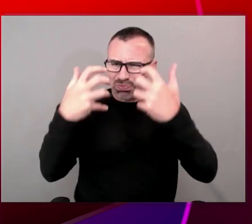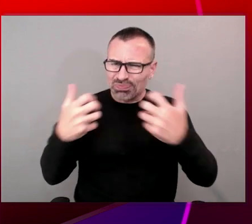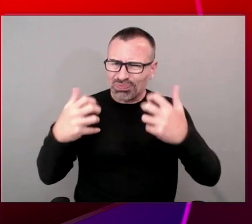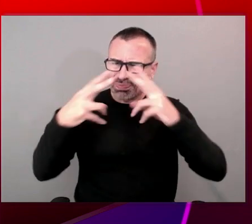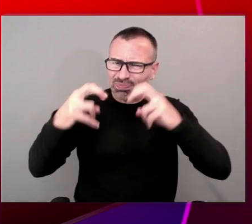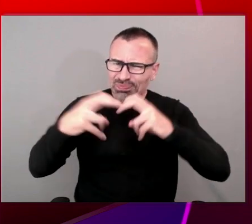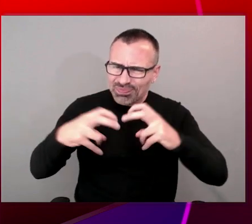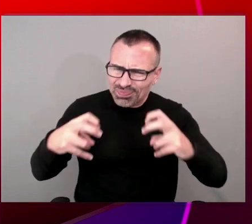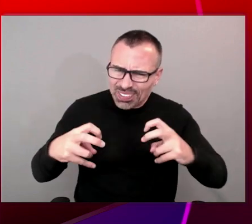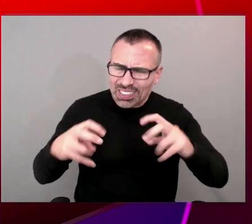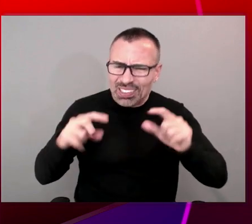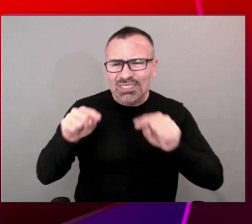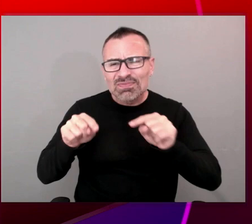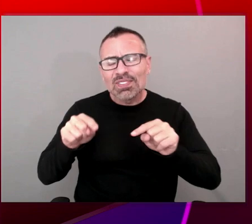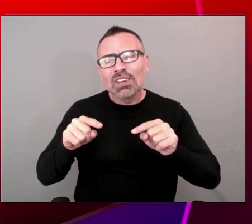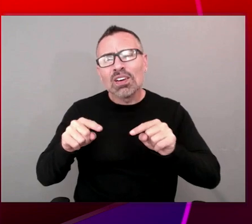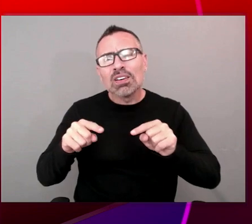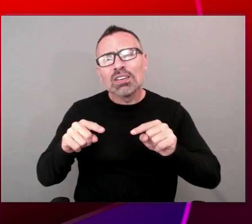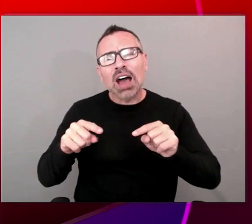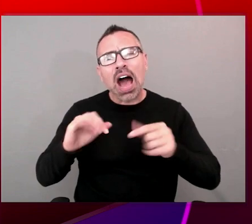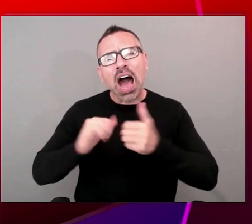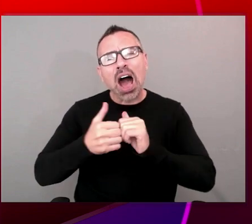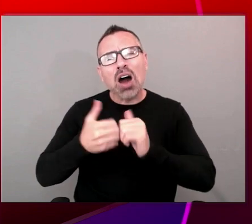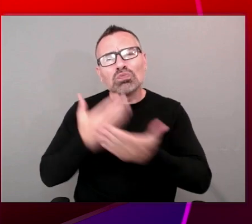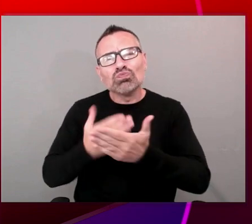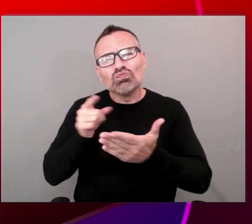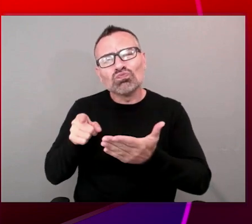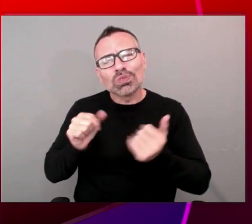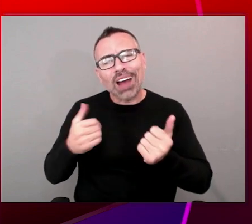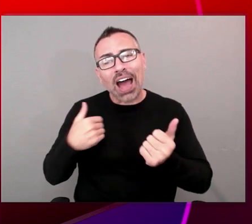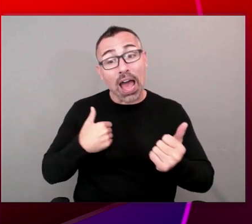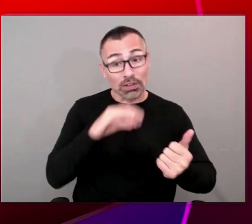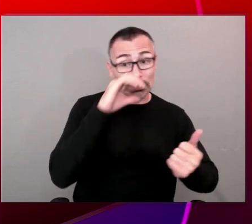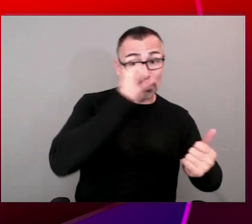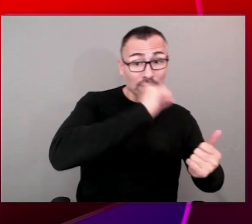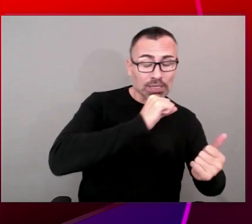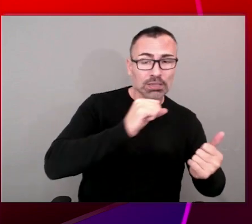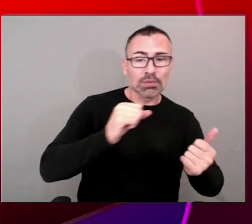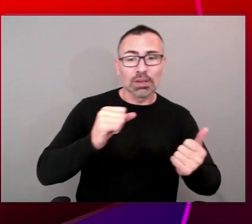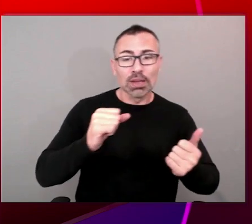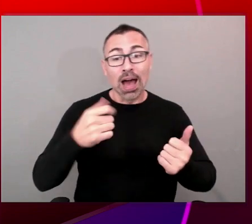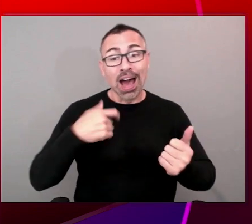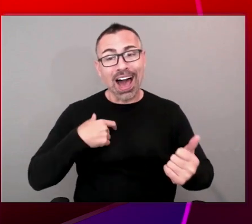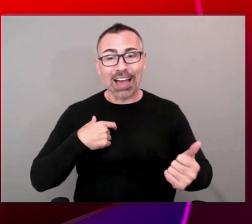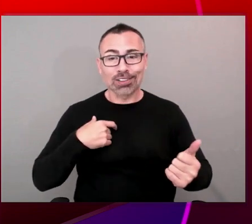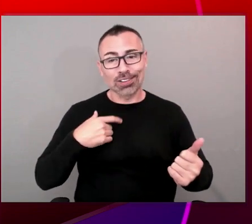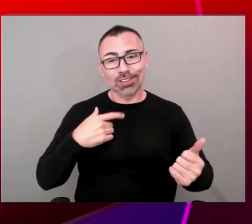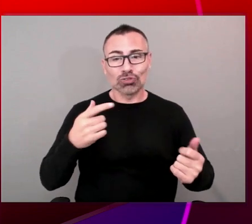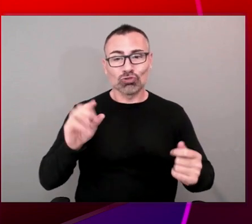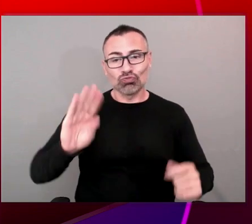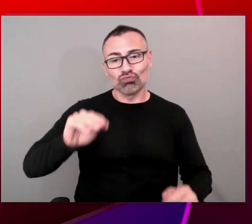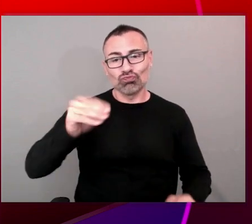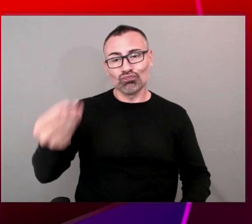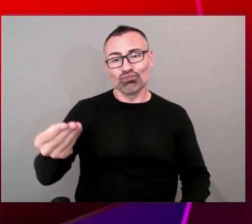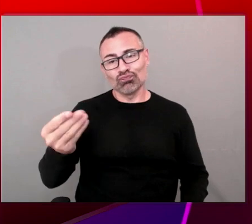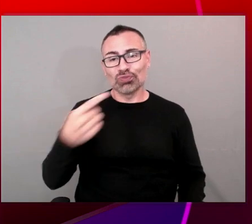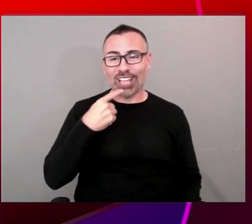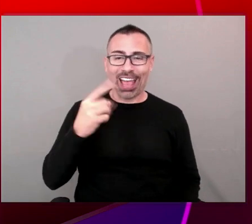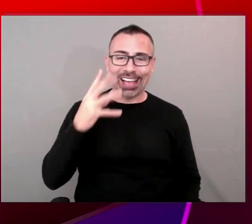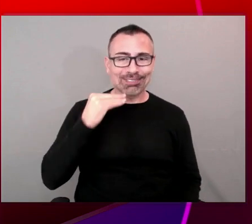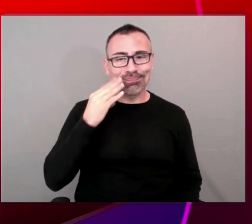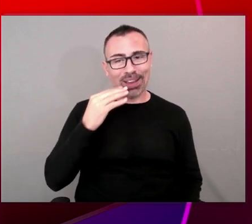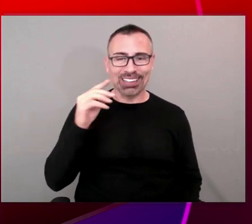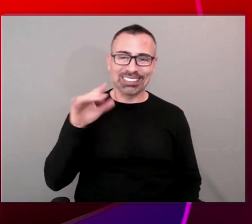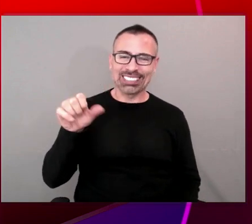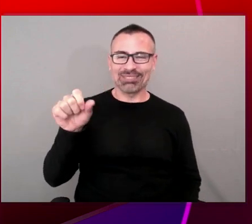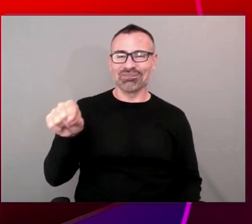out how can I prove this? Yes. I have a hypothesis. I could flip the flag and say experience-wise, yep, this is how. You're